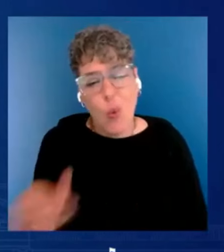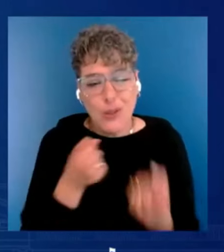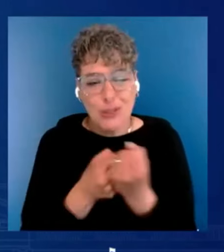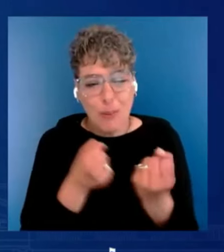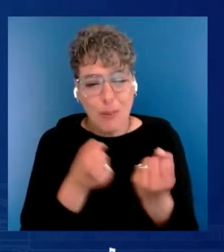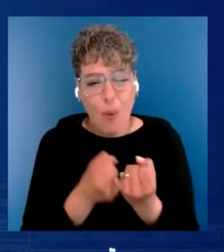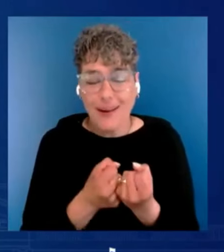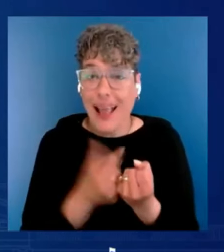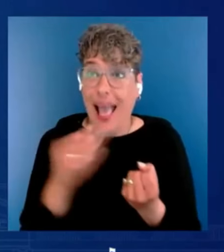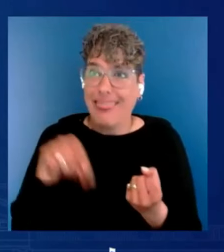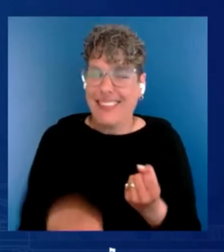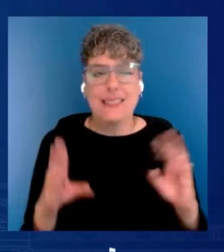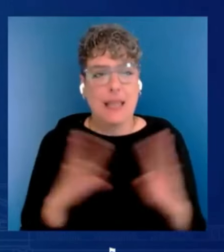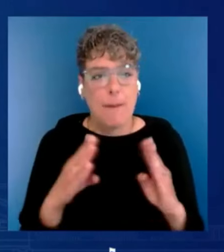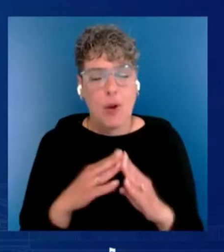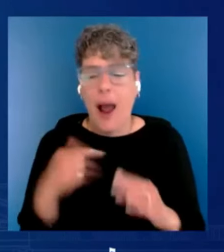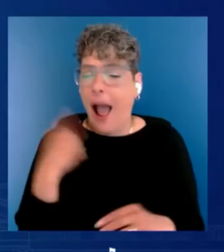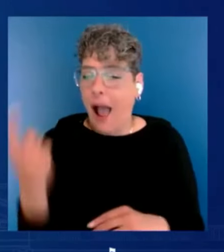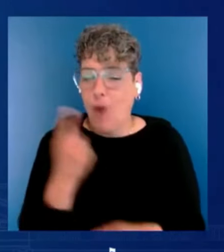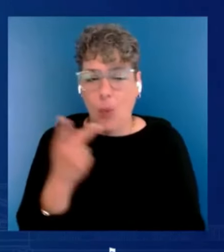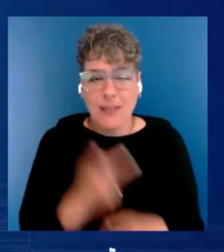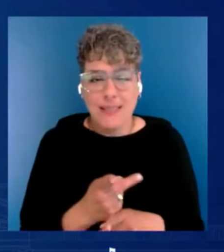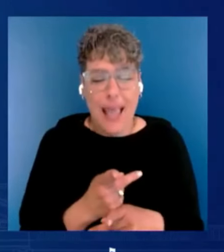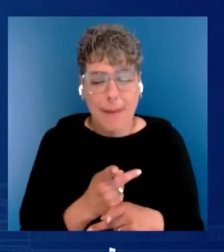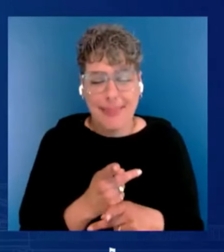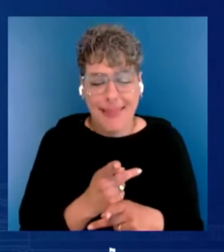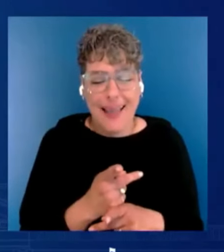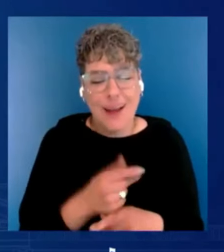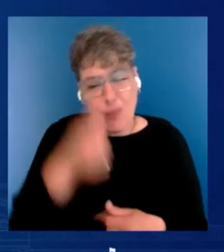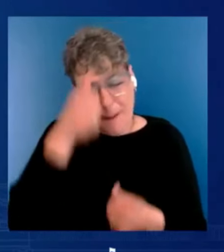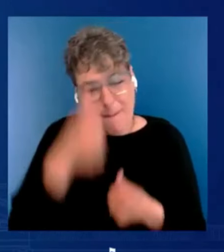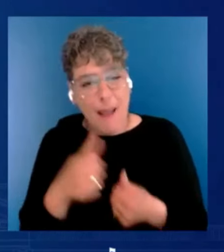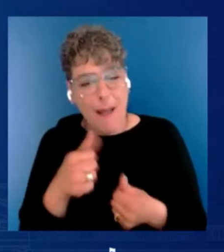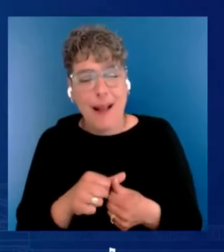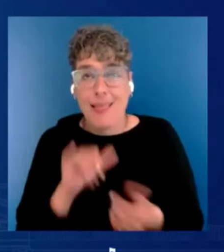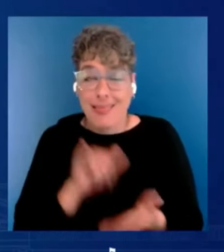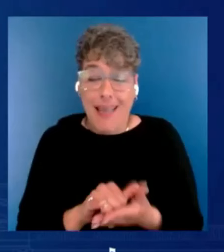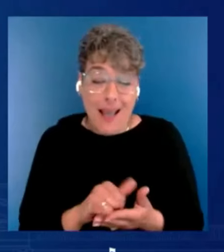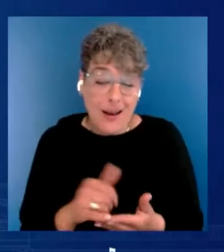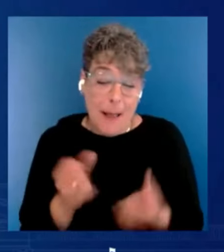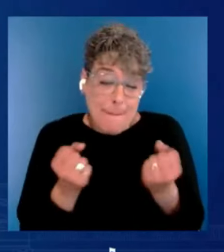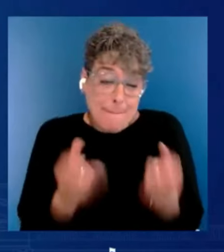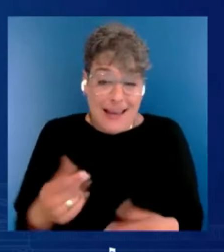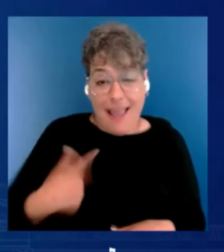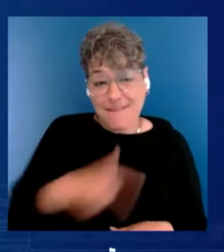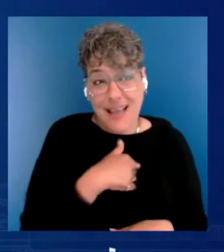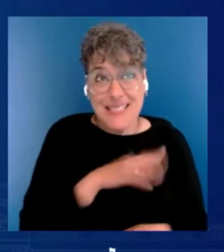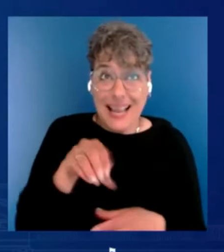And I've always kept that in my mind and in my heart, that responsibility that I know many of us feel in government, to not